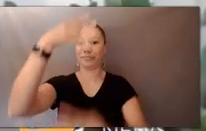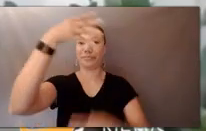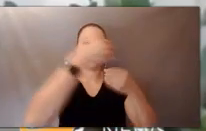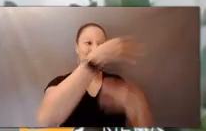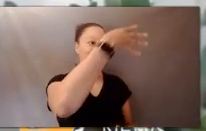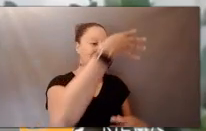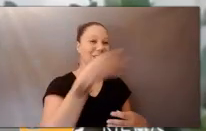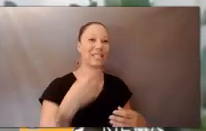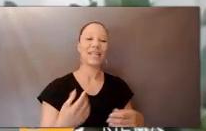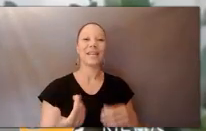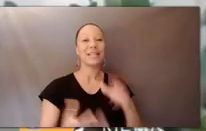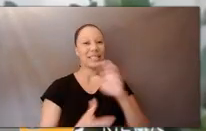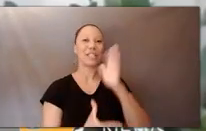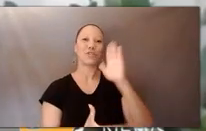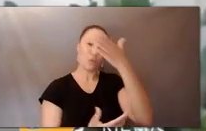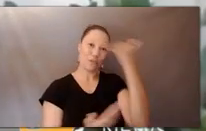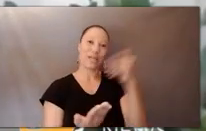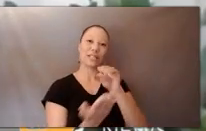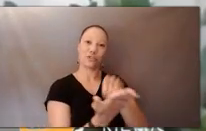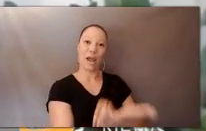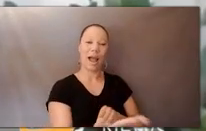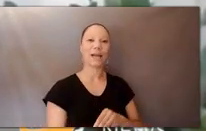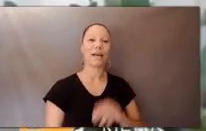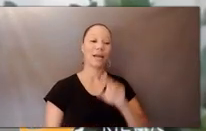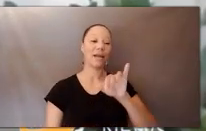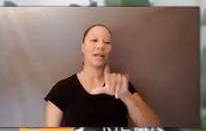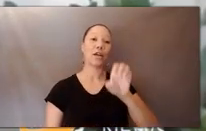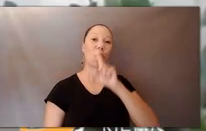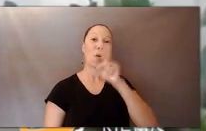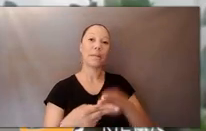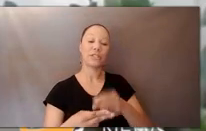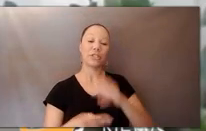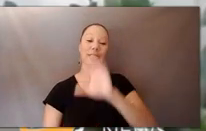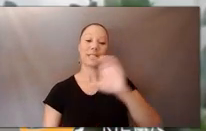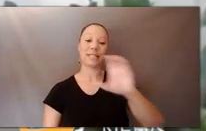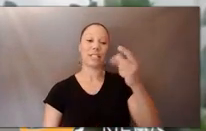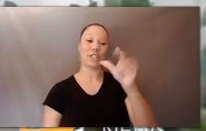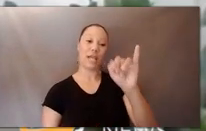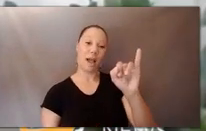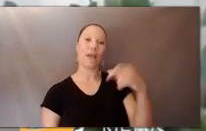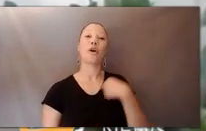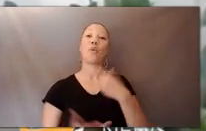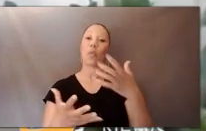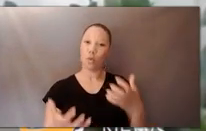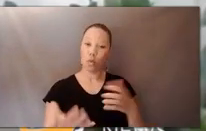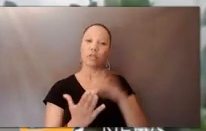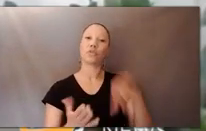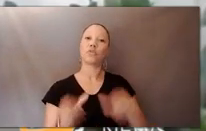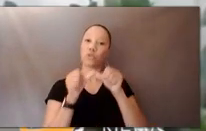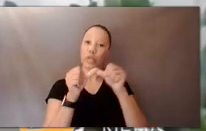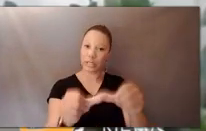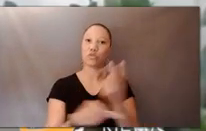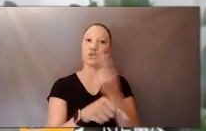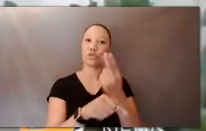to track. And Nicole referenced CCGI, and that's a tool that we're continuing to want students to use more, to remember